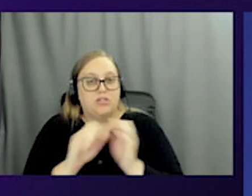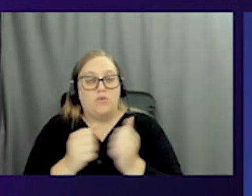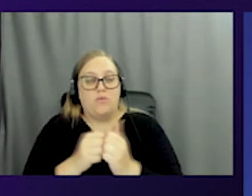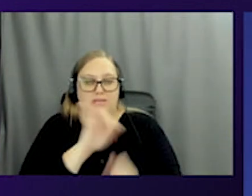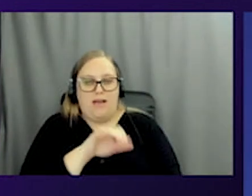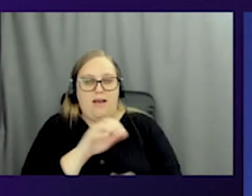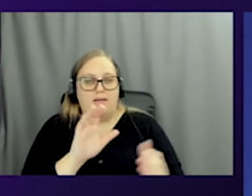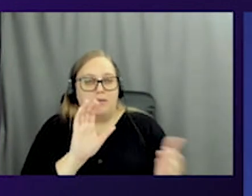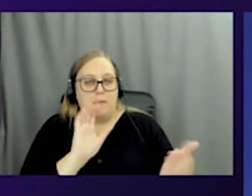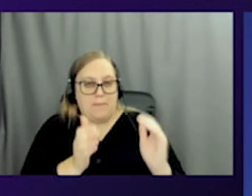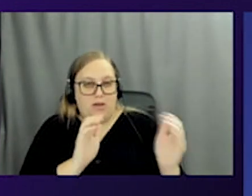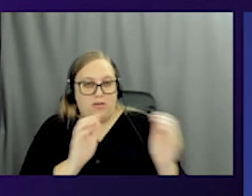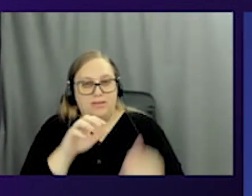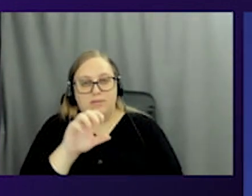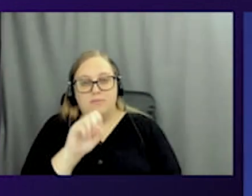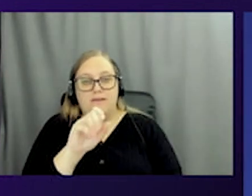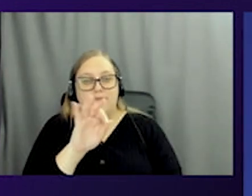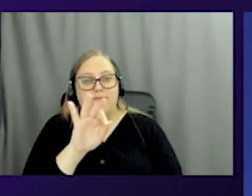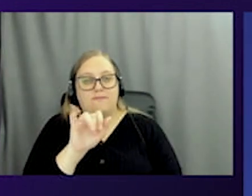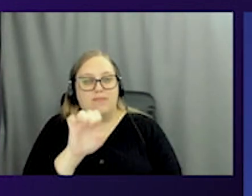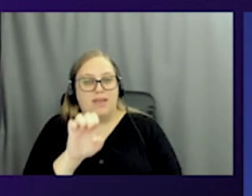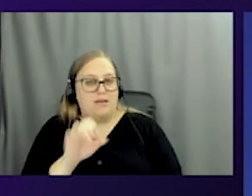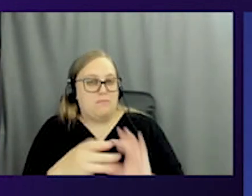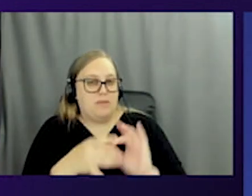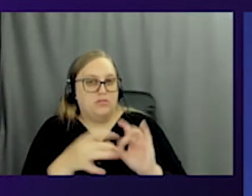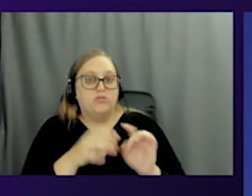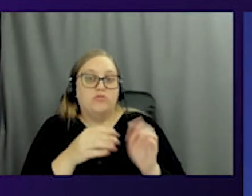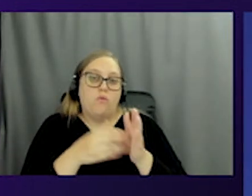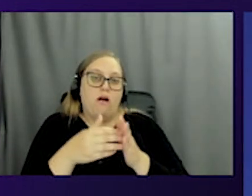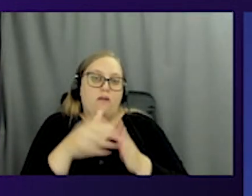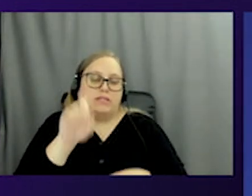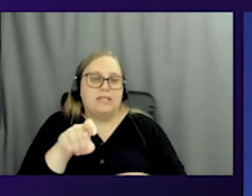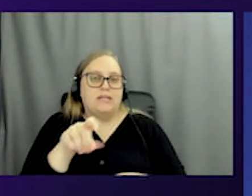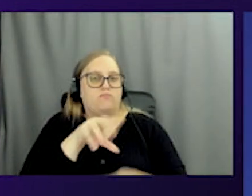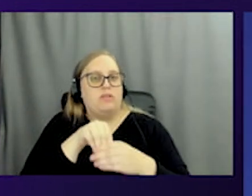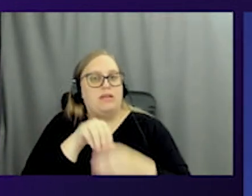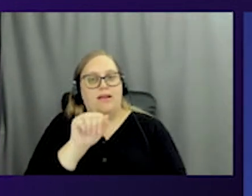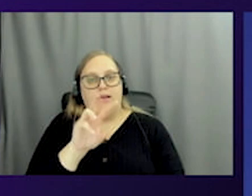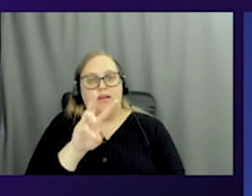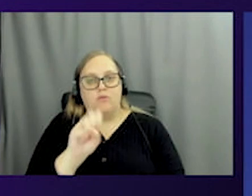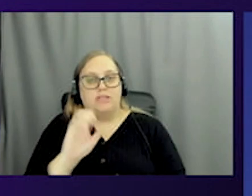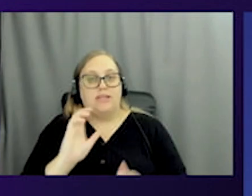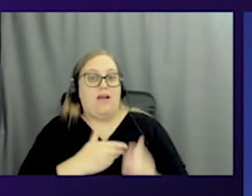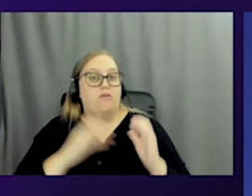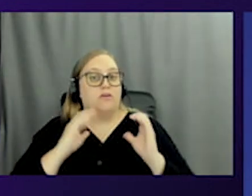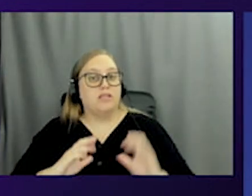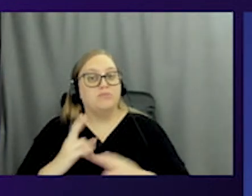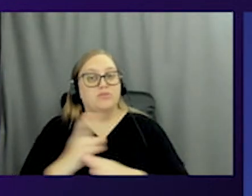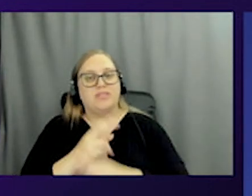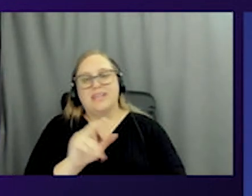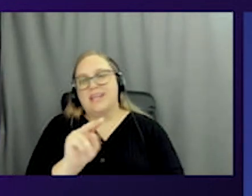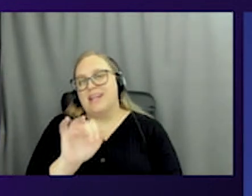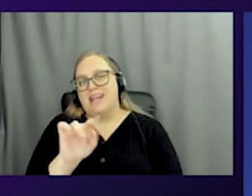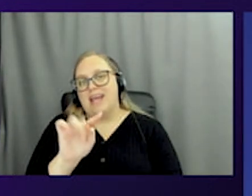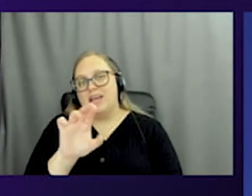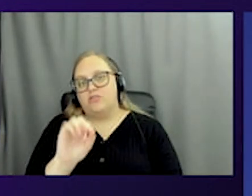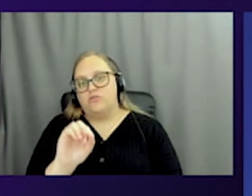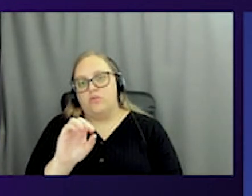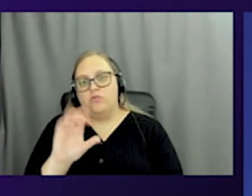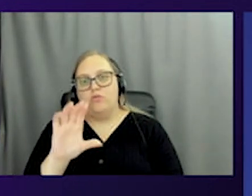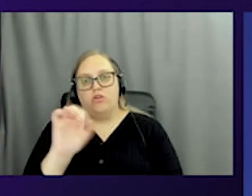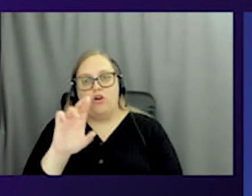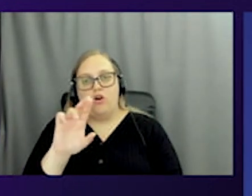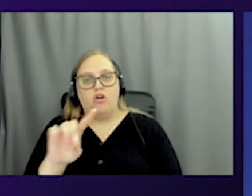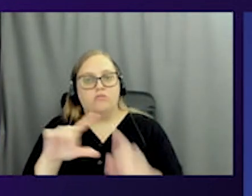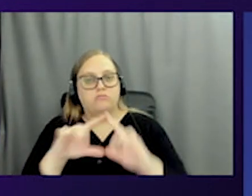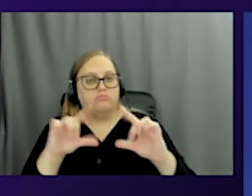do that, you often need, and AWS, our customers often use our Nitro cards that we've designed, and